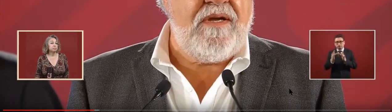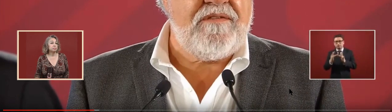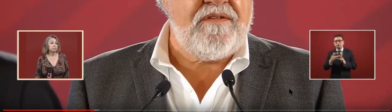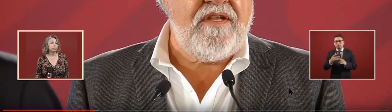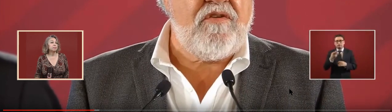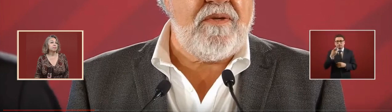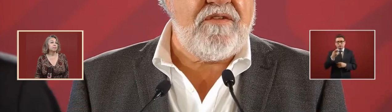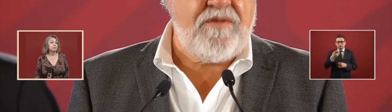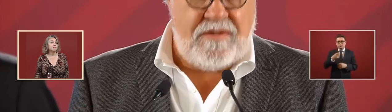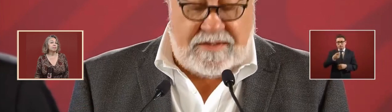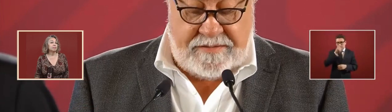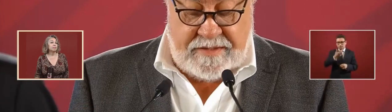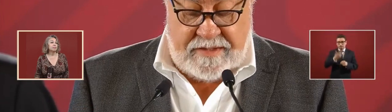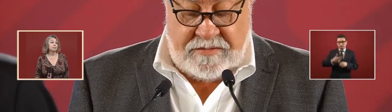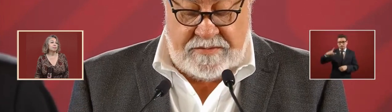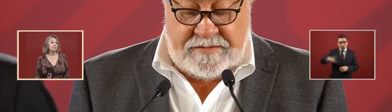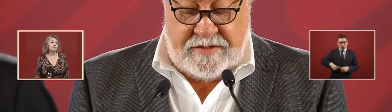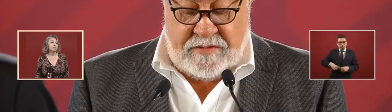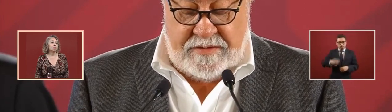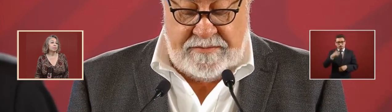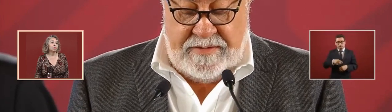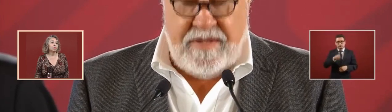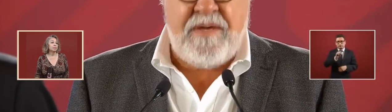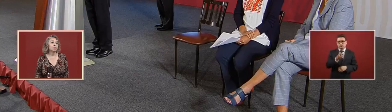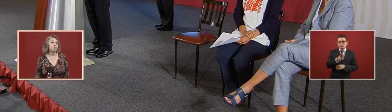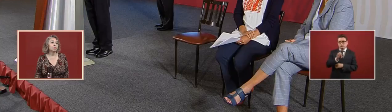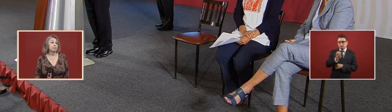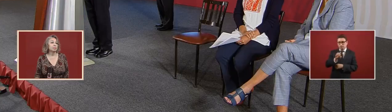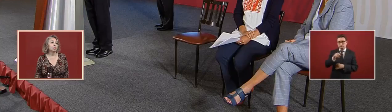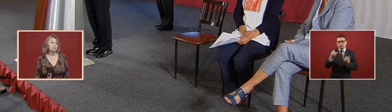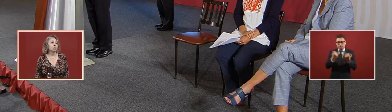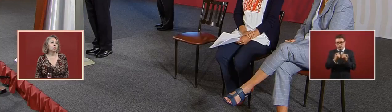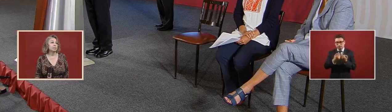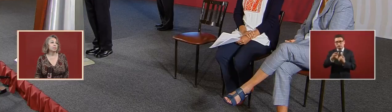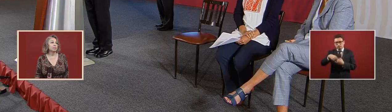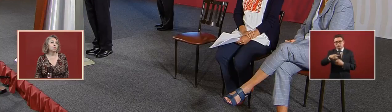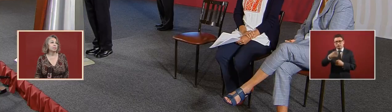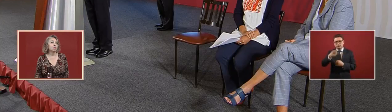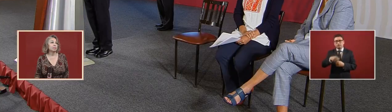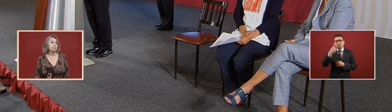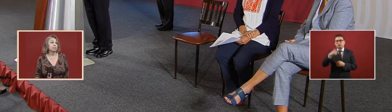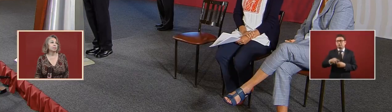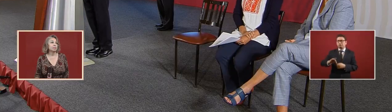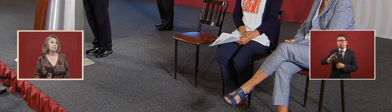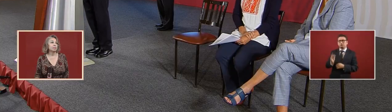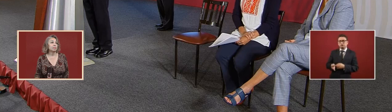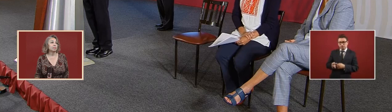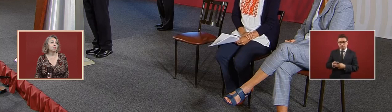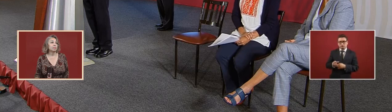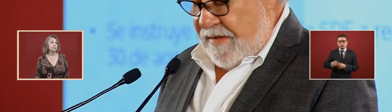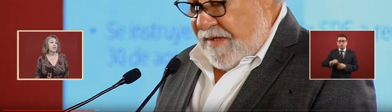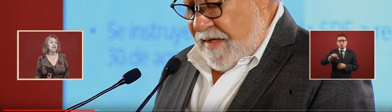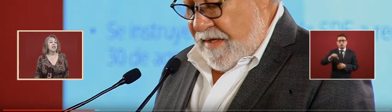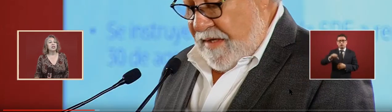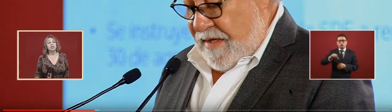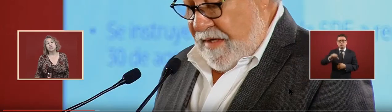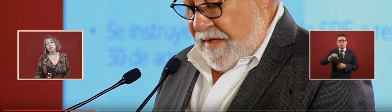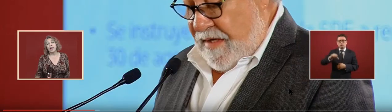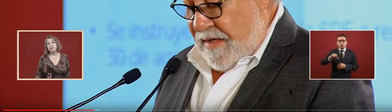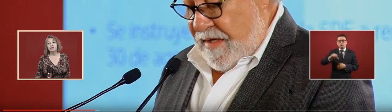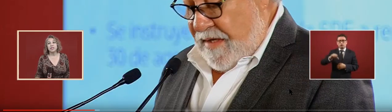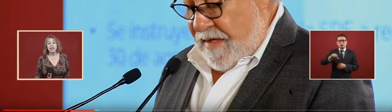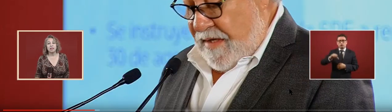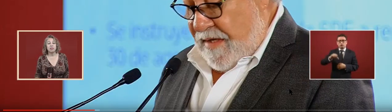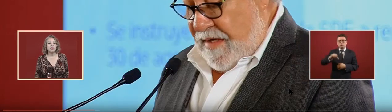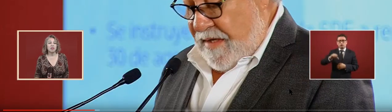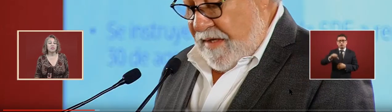instruido a la Secretaría de Gobernación y a la Secretaría de Relaciones Exteriores para realizar dicha aceptación a partir del día de hoy, 30 de agosto. So